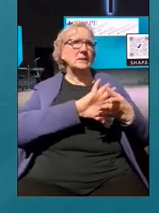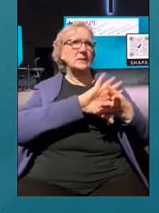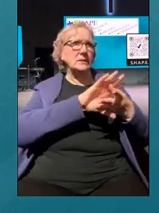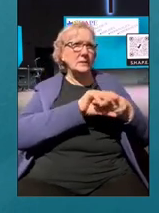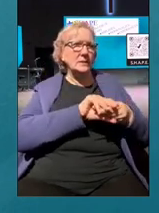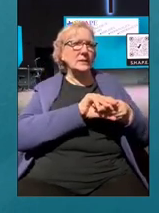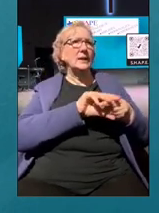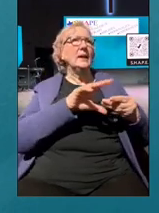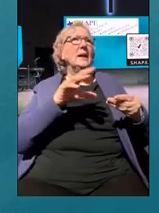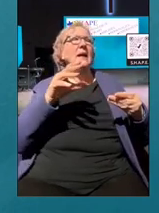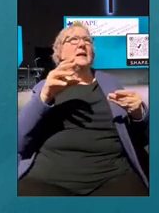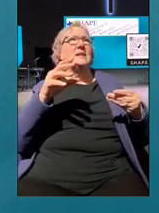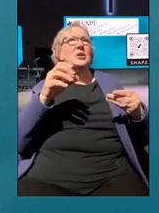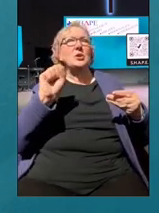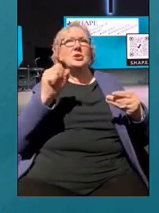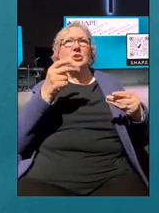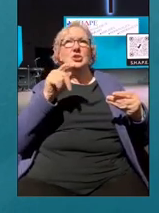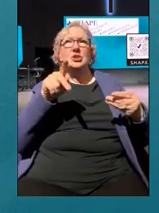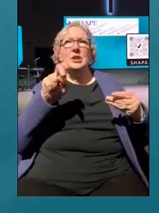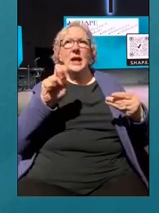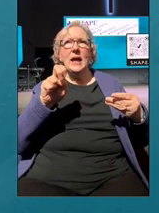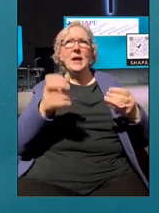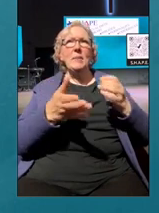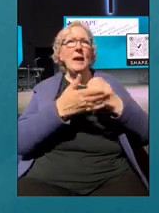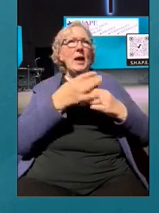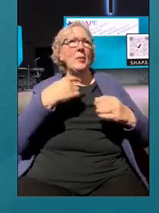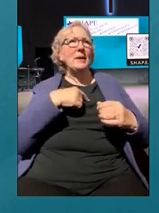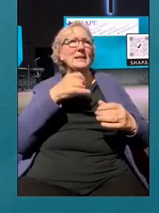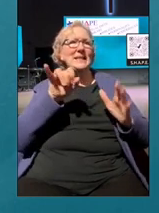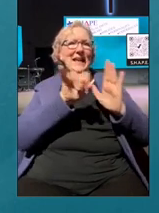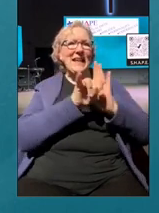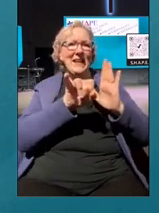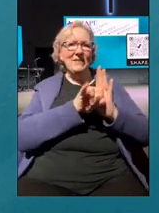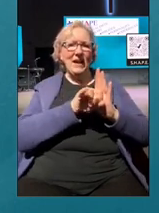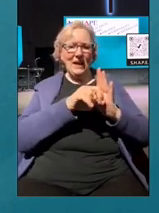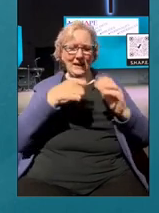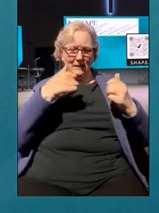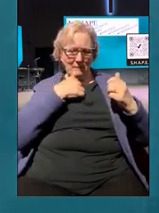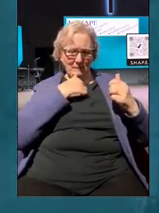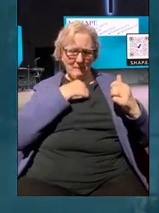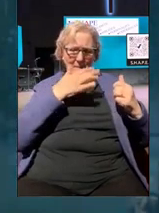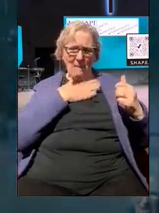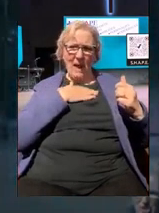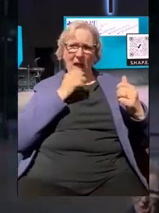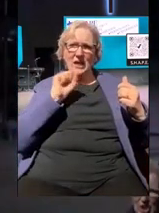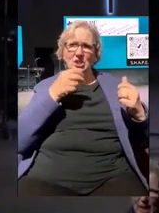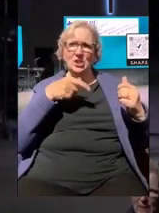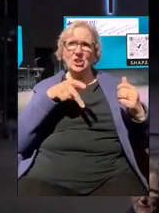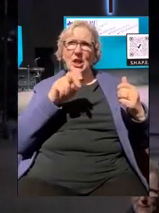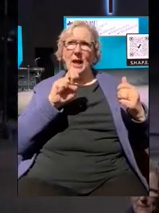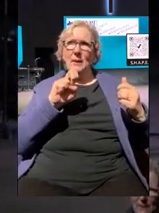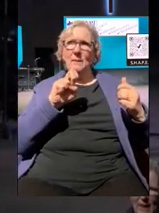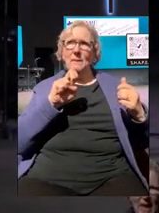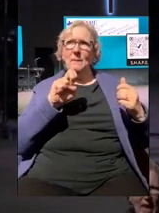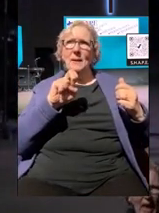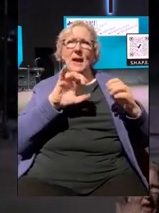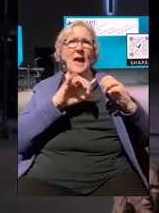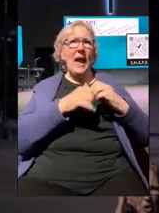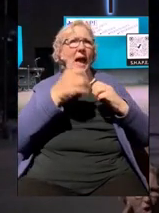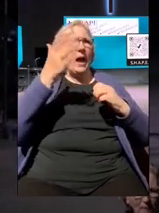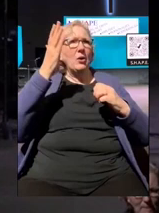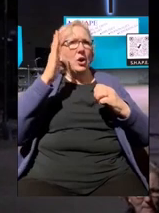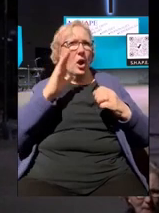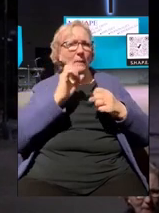helps you identify what your own personal shape is, helps you understand how God may be crafting you and how you could